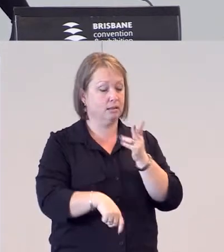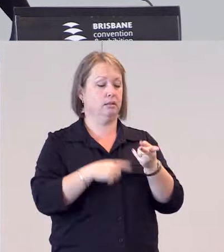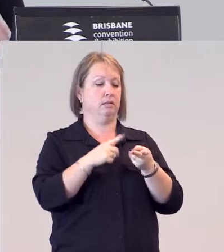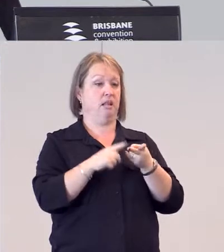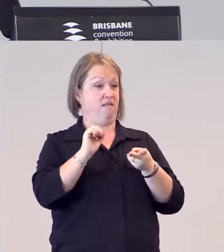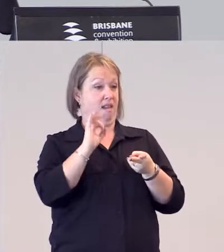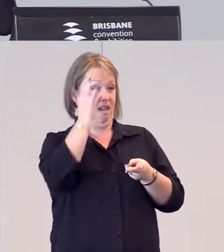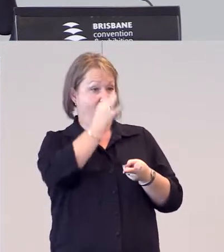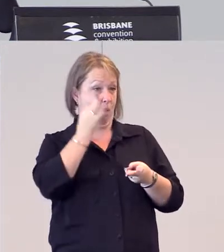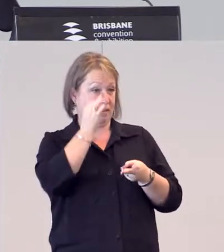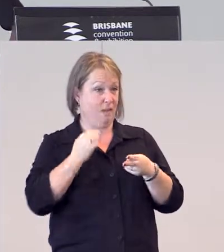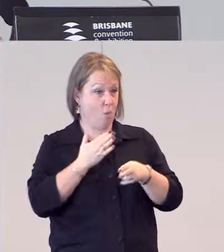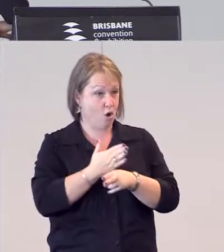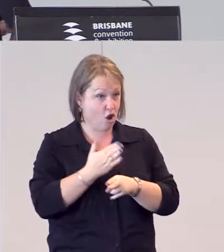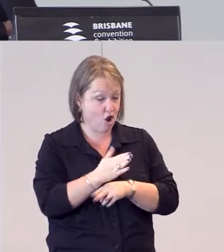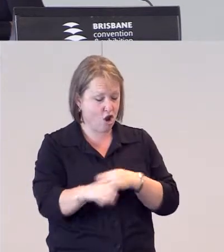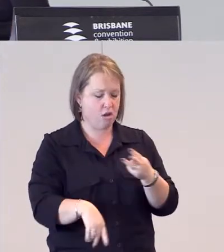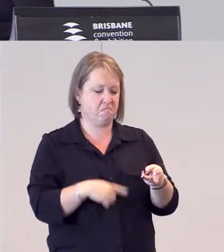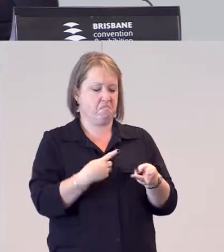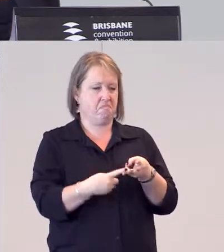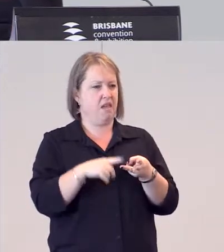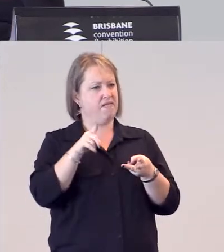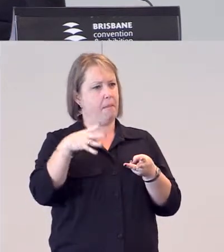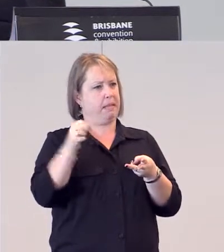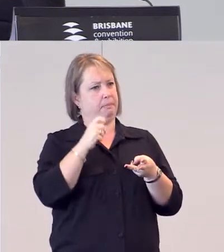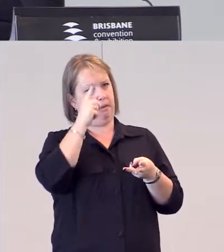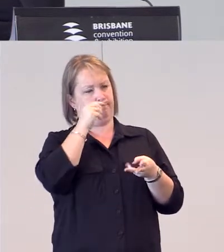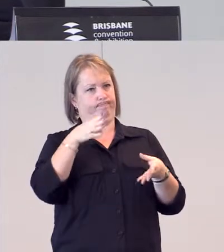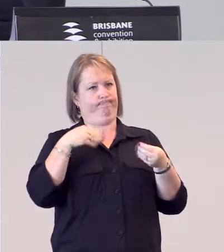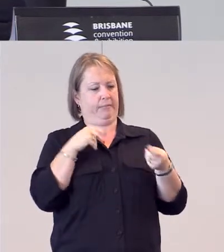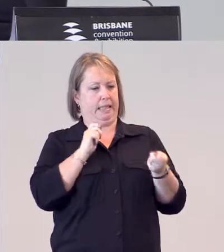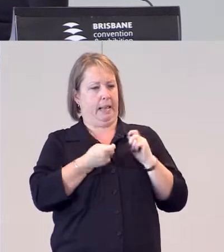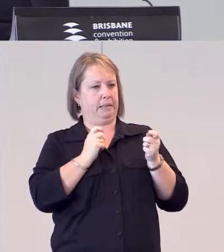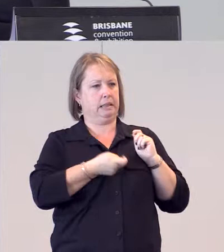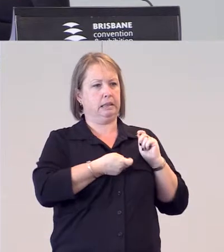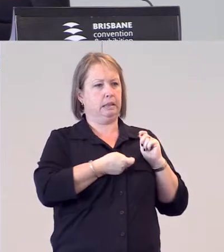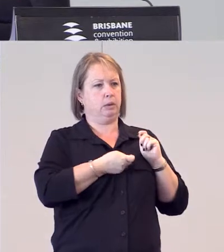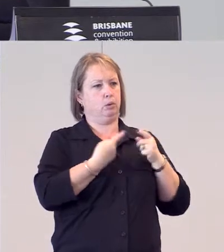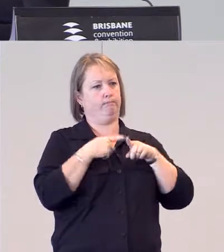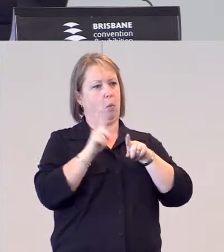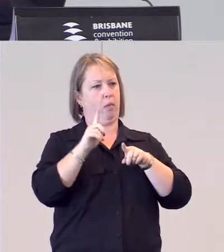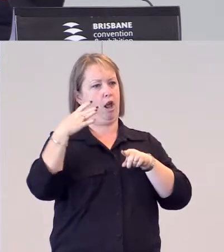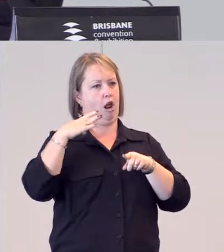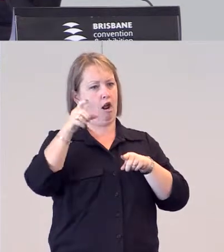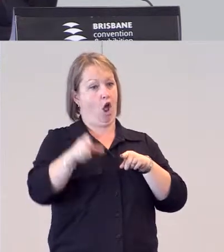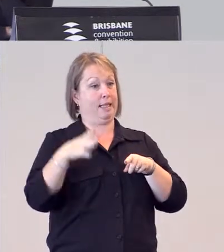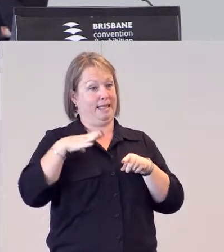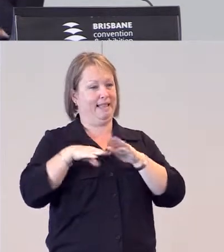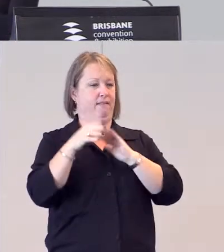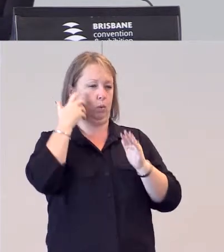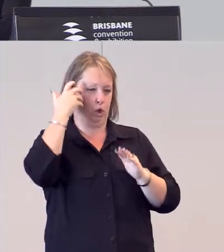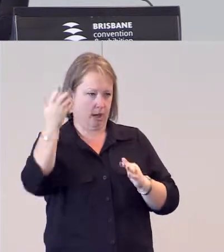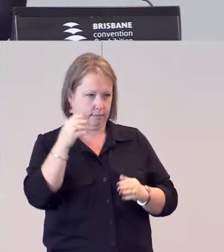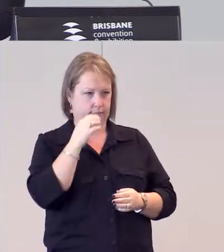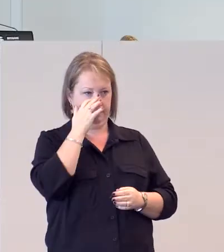hours that they're going to work, in terms of their adaptability to what the clients will need into the future.